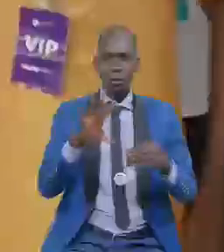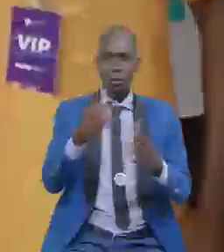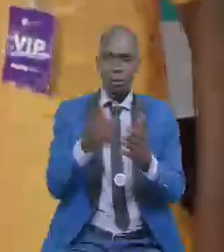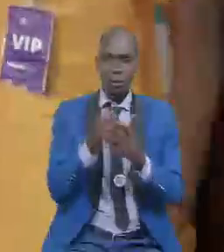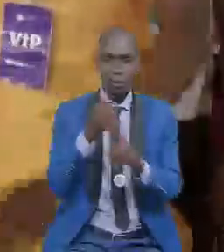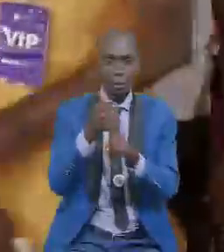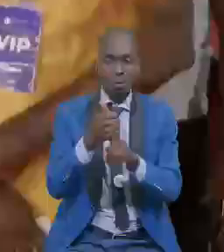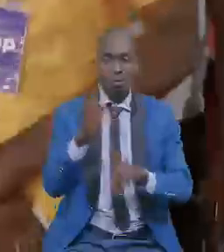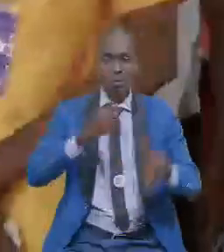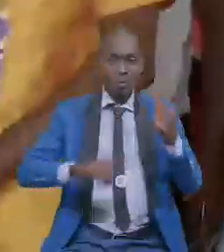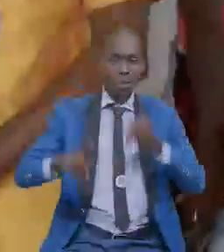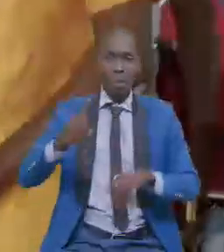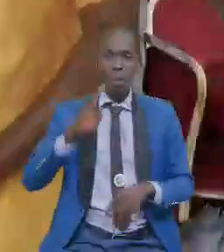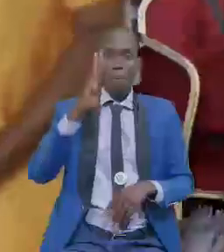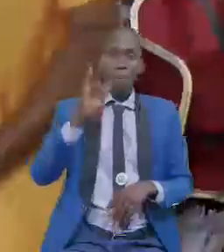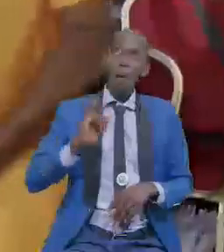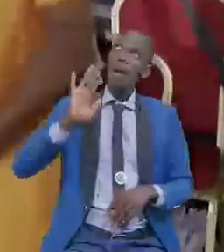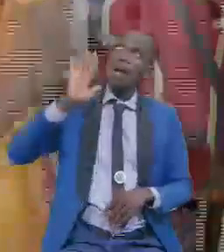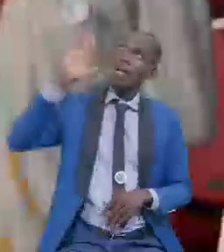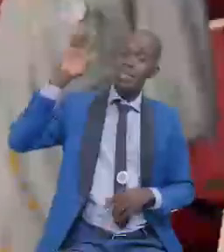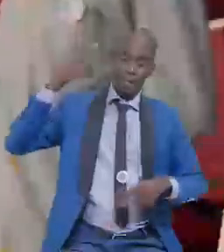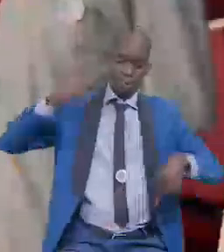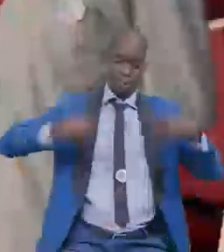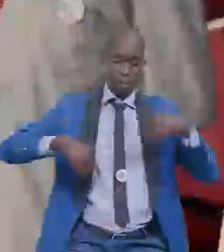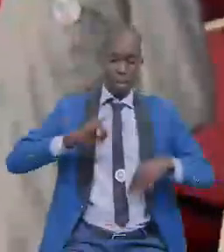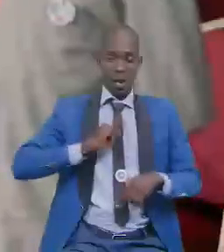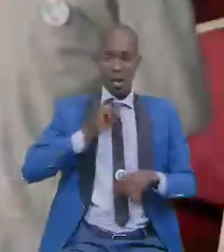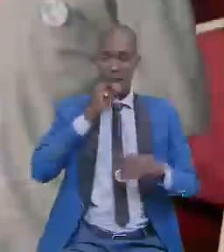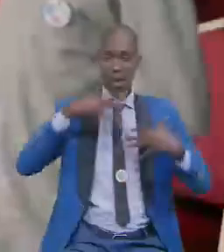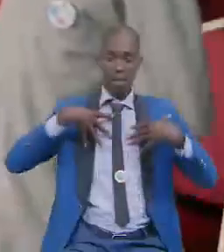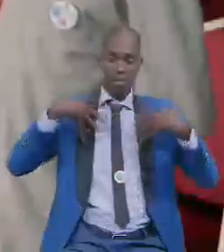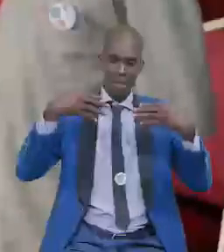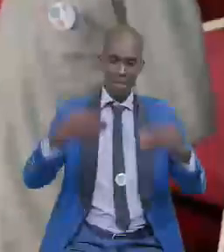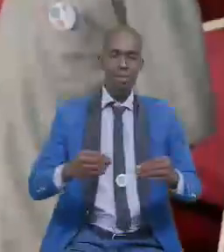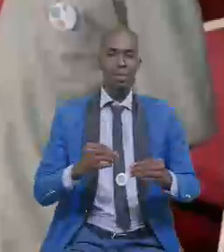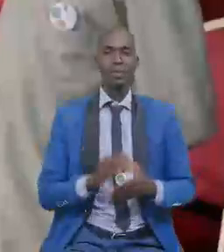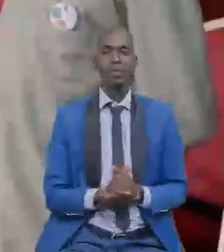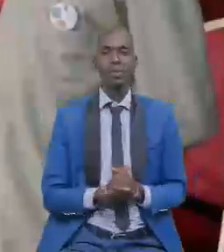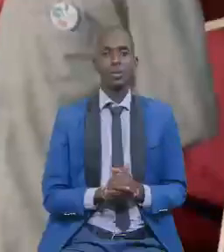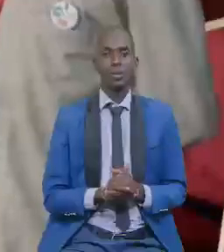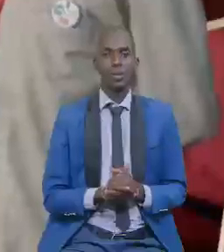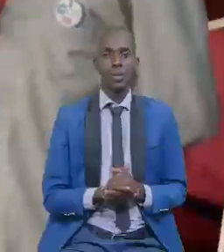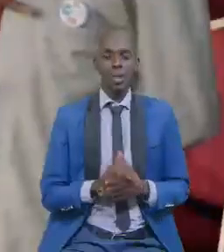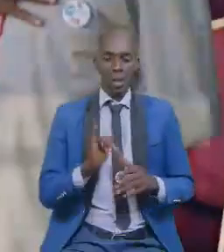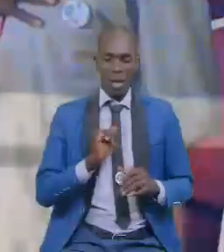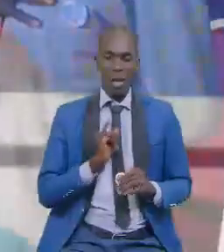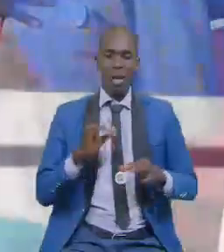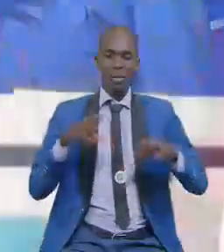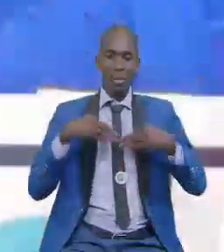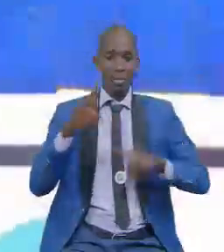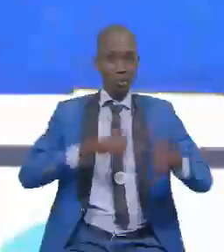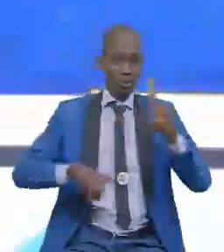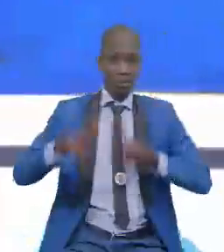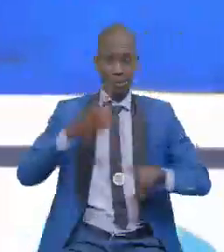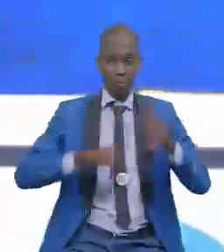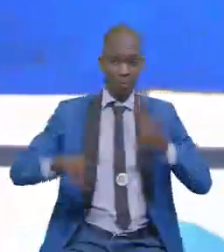By his stripes, I am healed. I accept. Say it